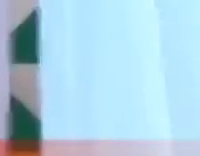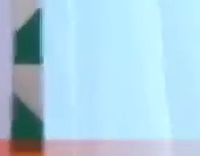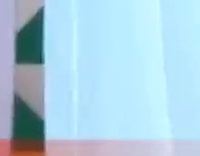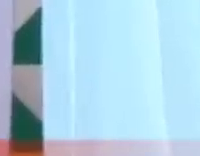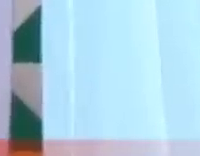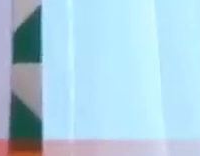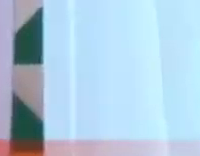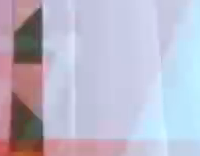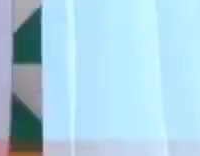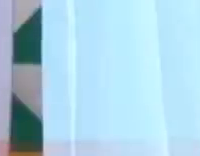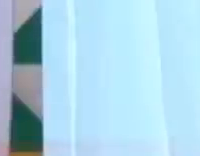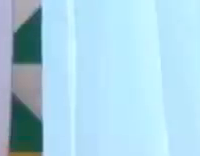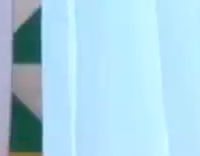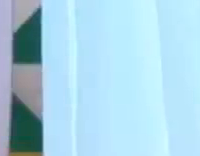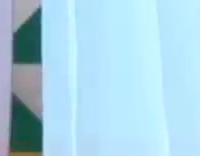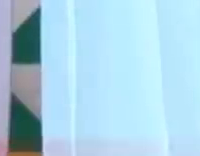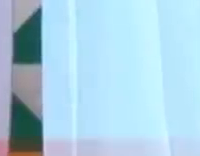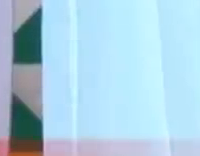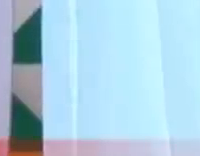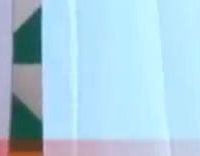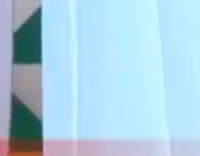board.